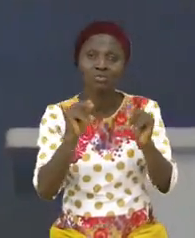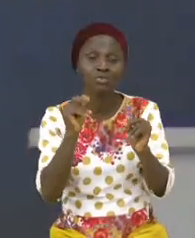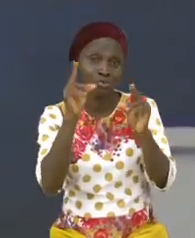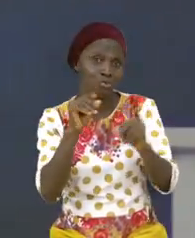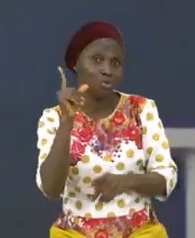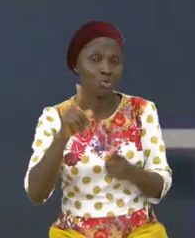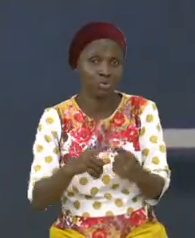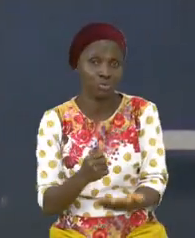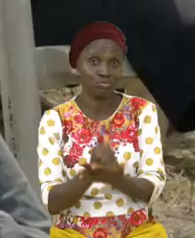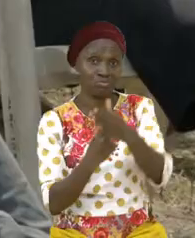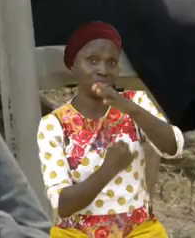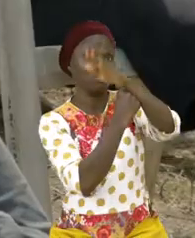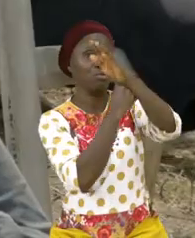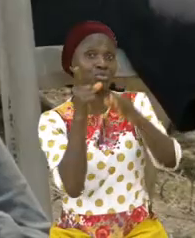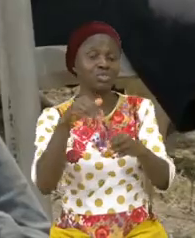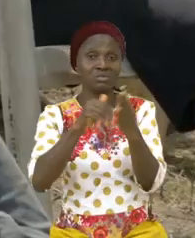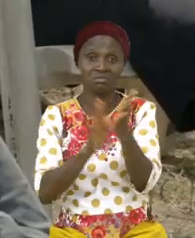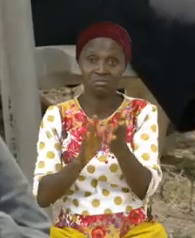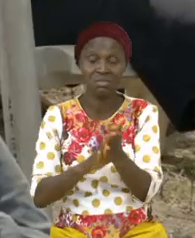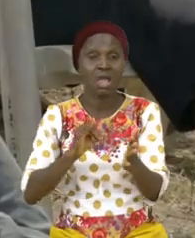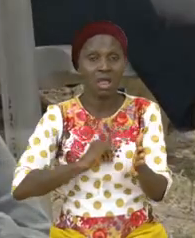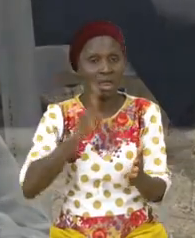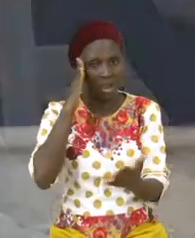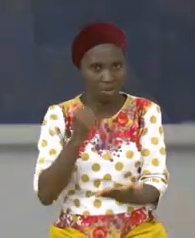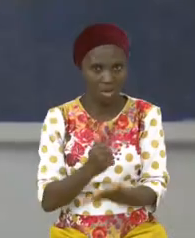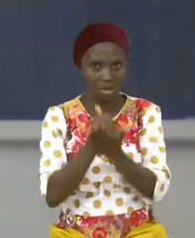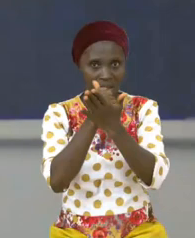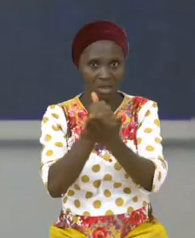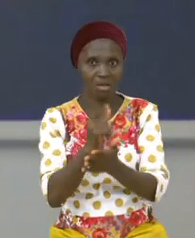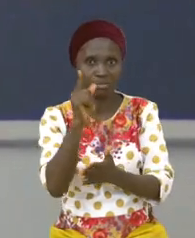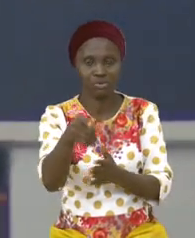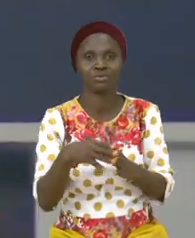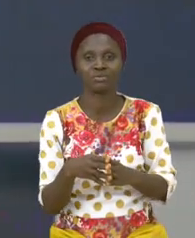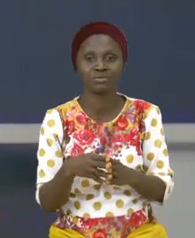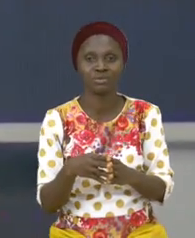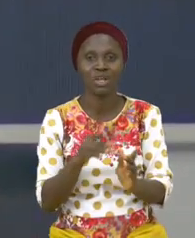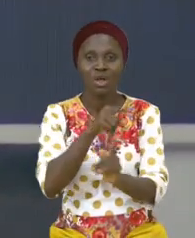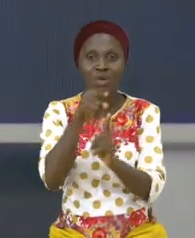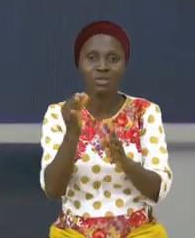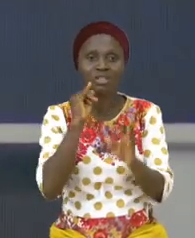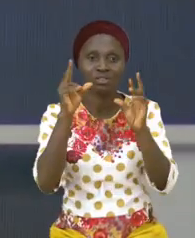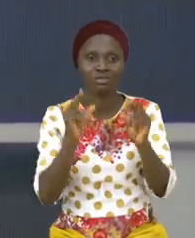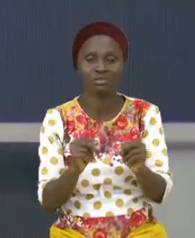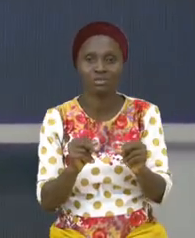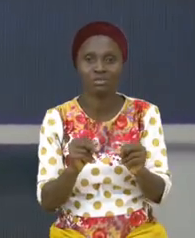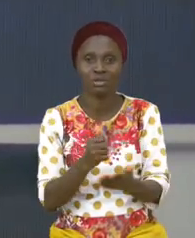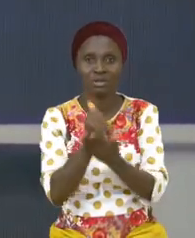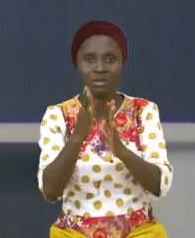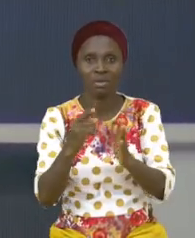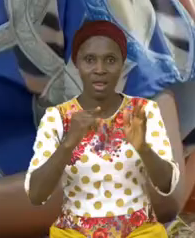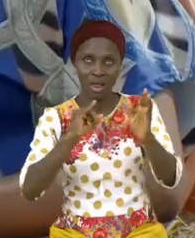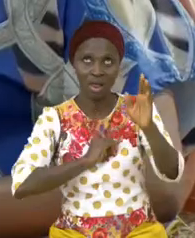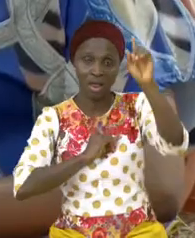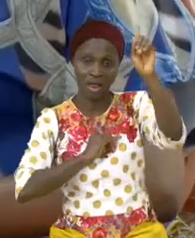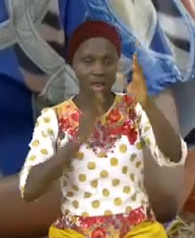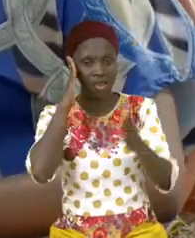I will help you. When there's no long leg and no contact, I will